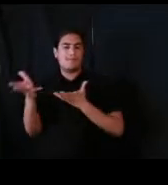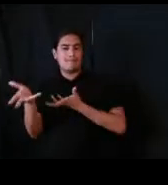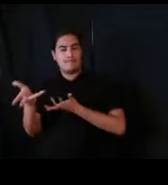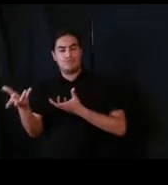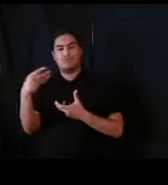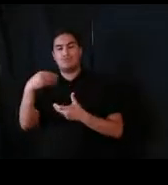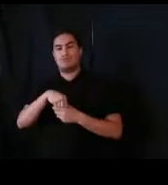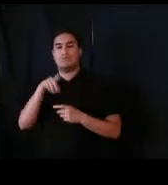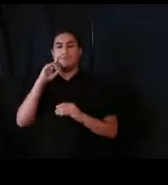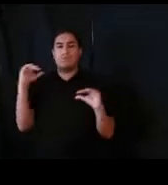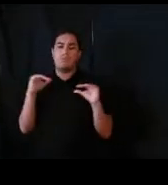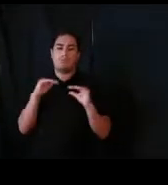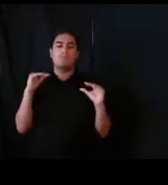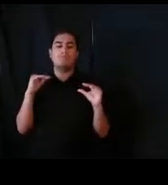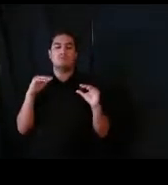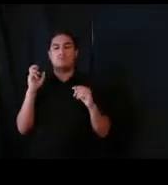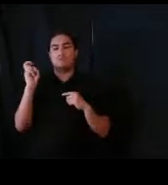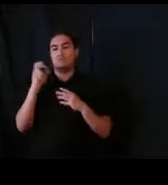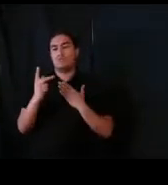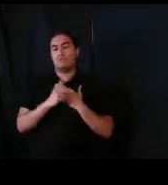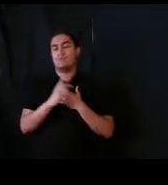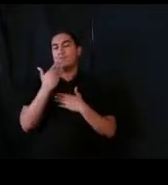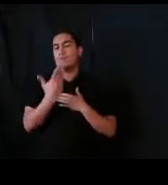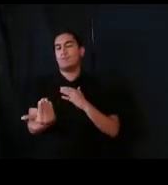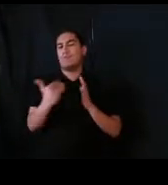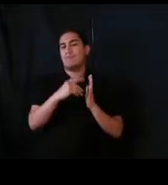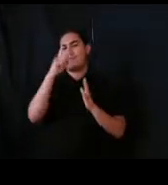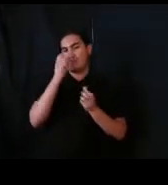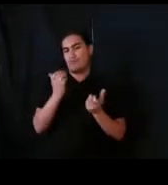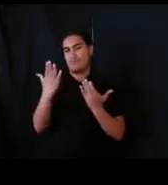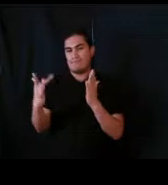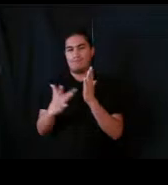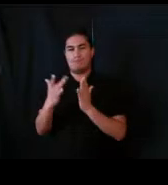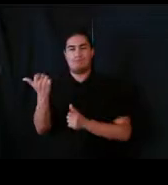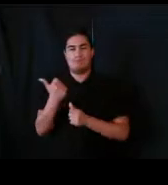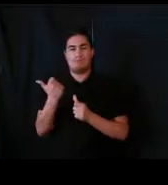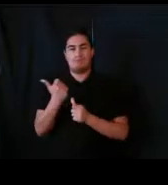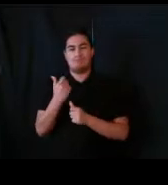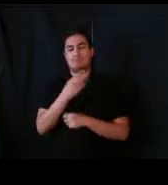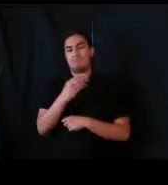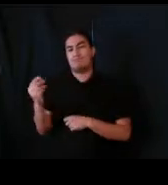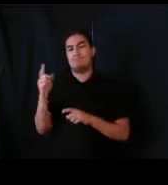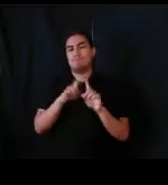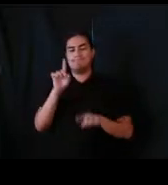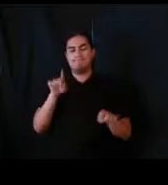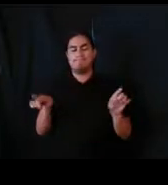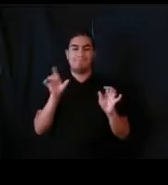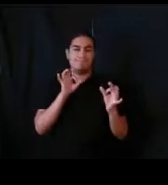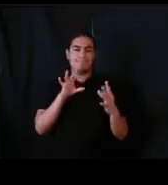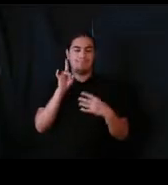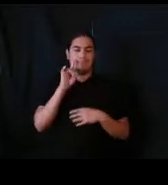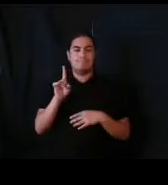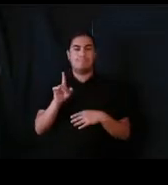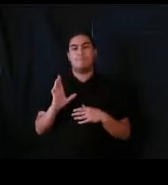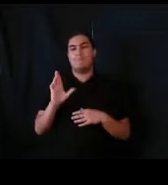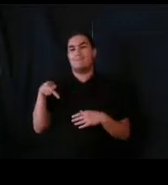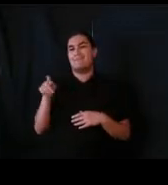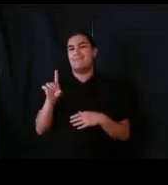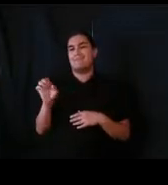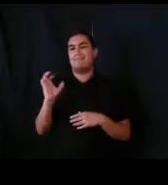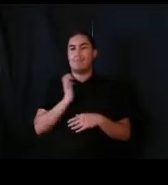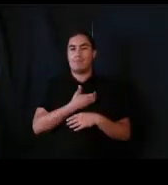equitable transportation projects thank you again for providing technical assistance and the work done on incorporating various stakeholders feedback and updated guidelines